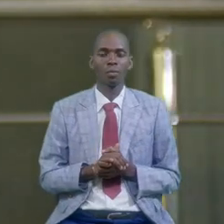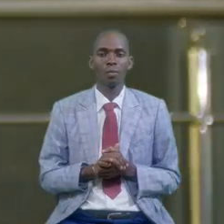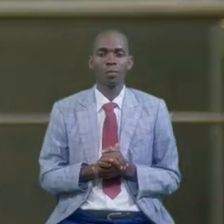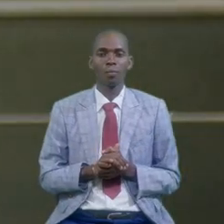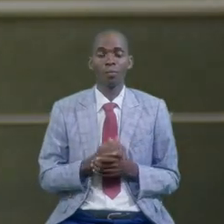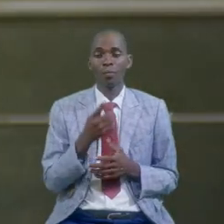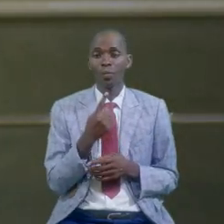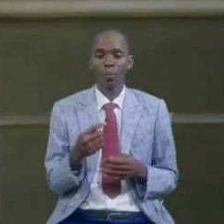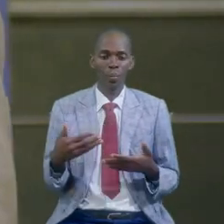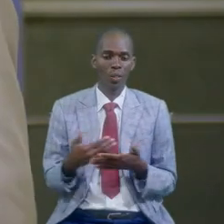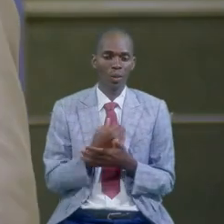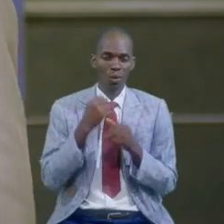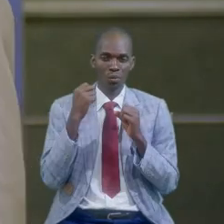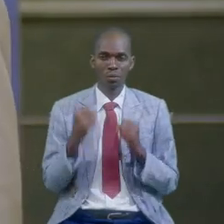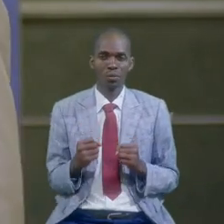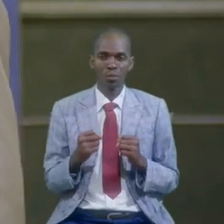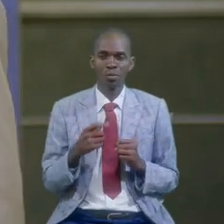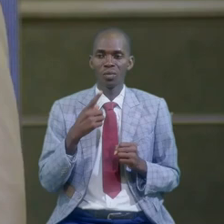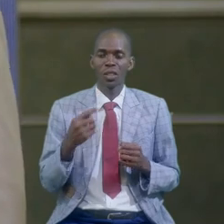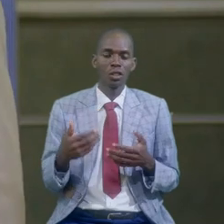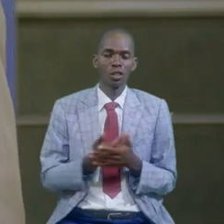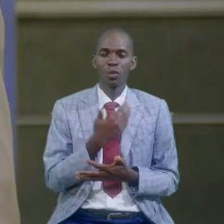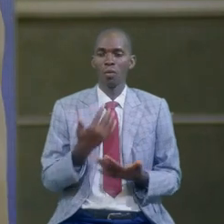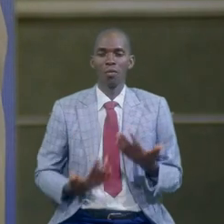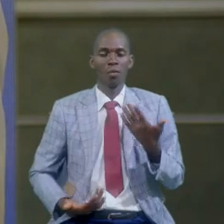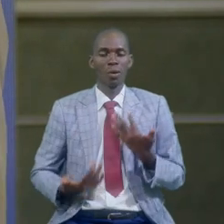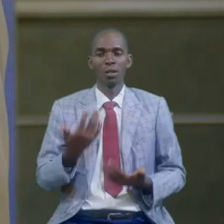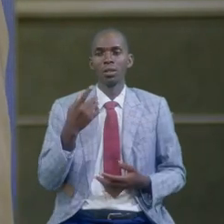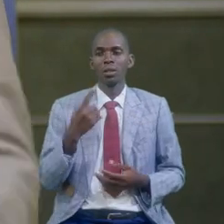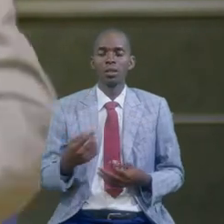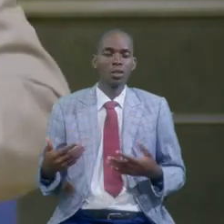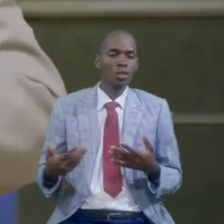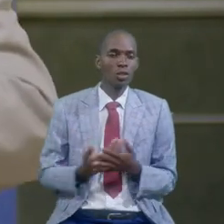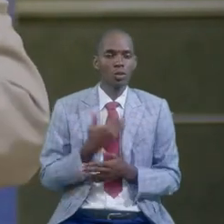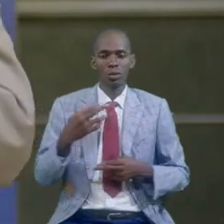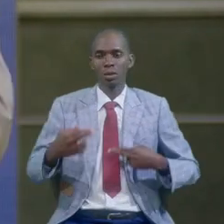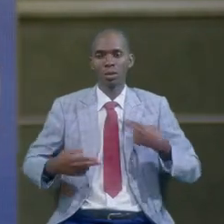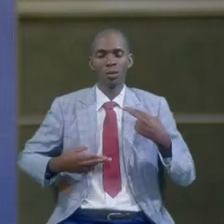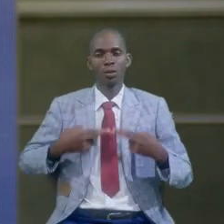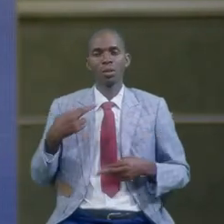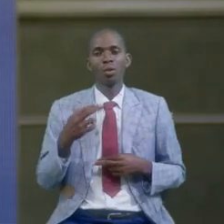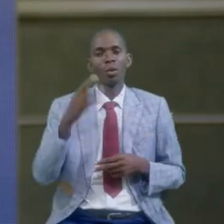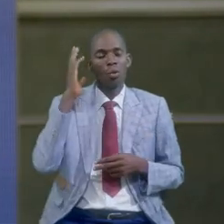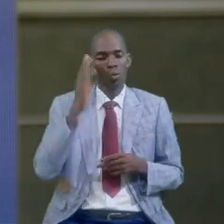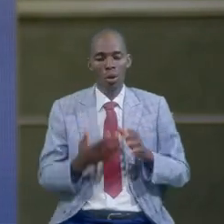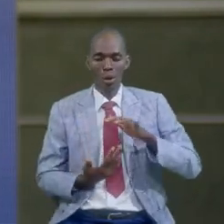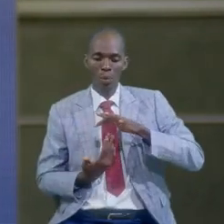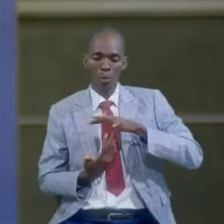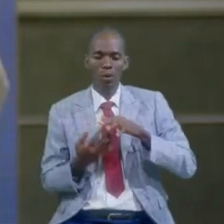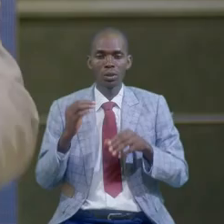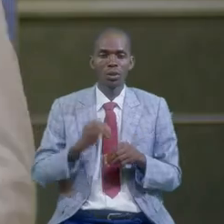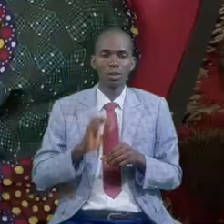power, the new fire, the new revival will burn in your